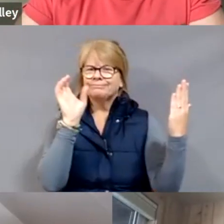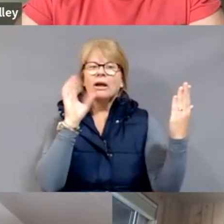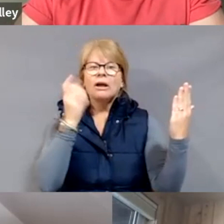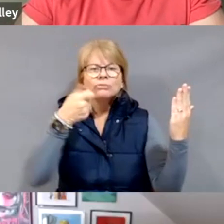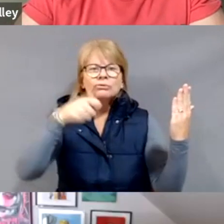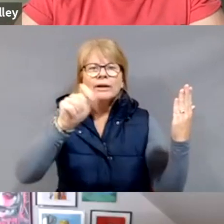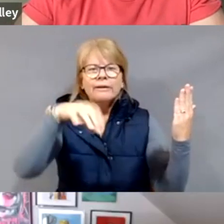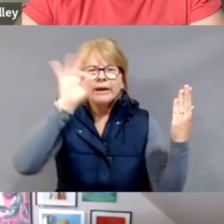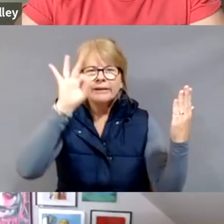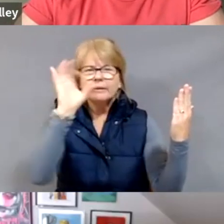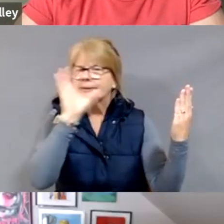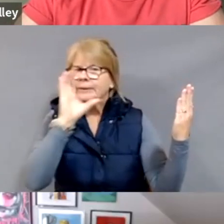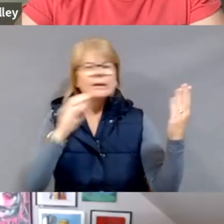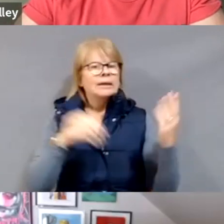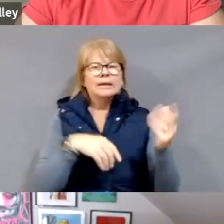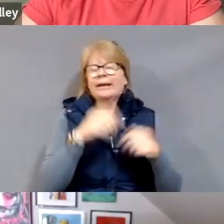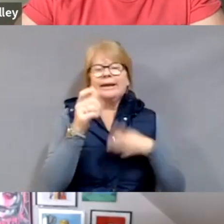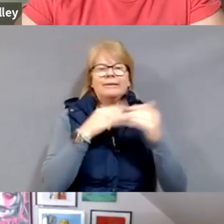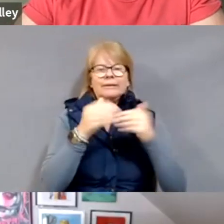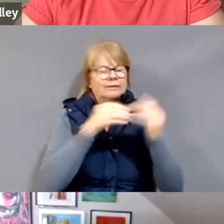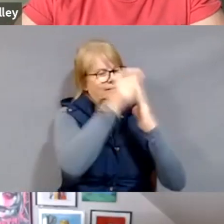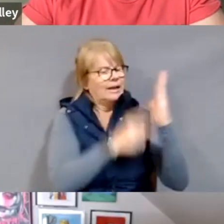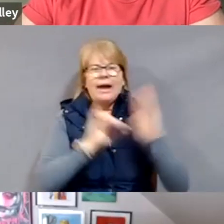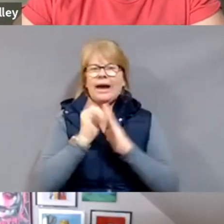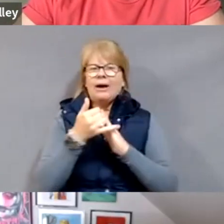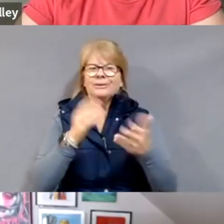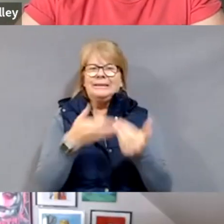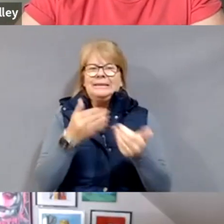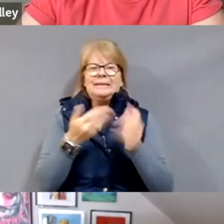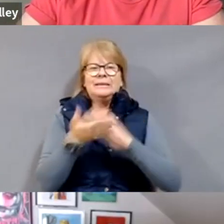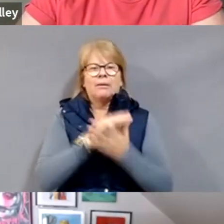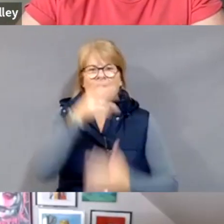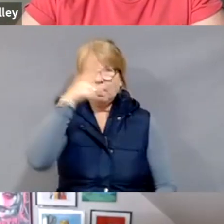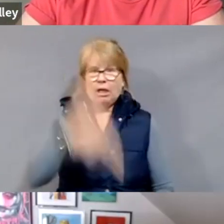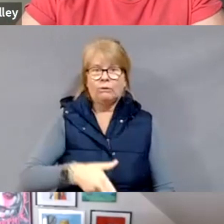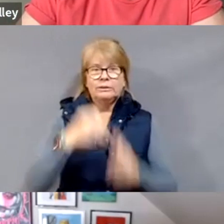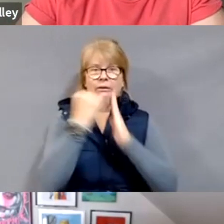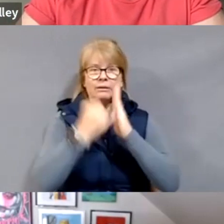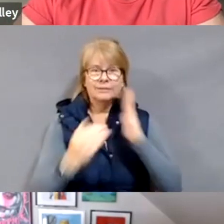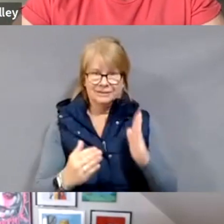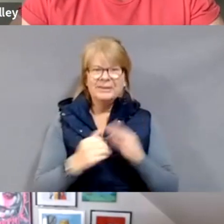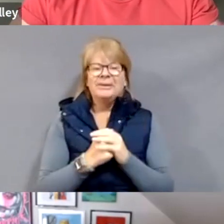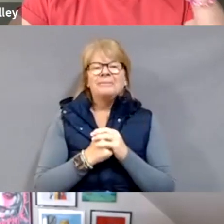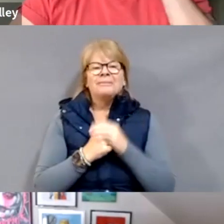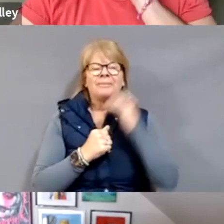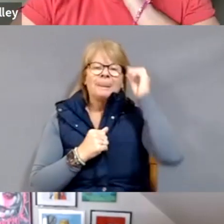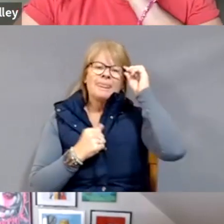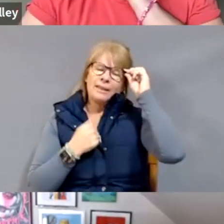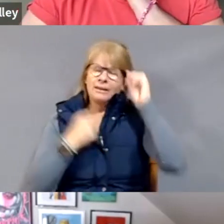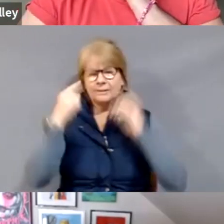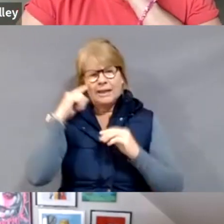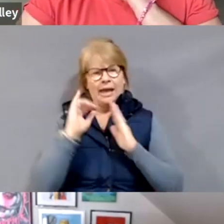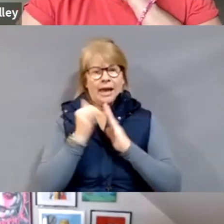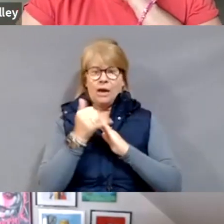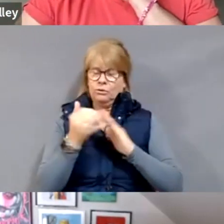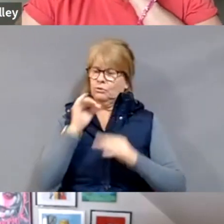how lousy it is to be an artist, and it's an easy subject, right? Like we can throw that, like because I was thinking about how do you not be